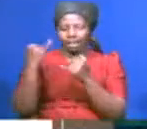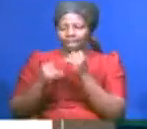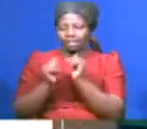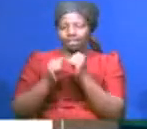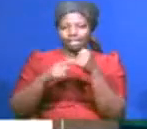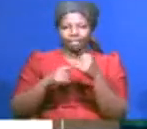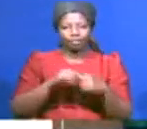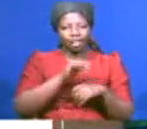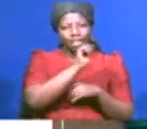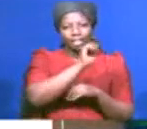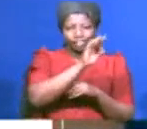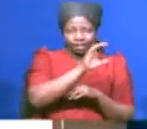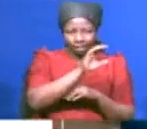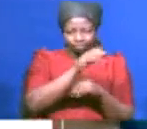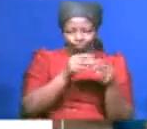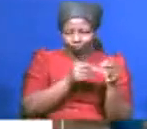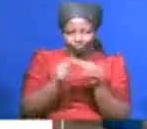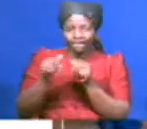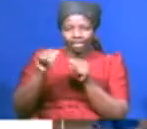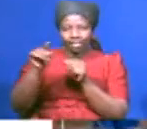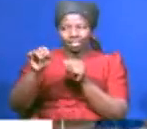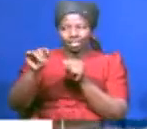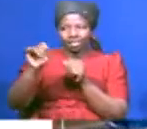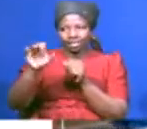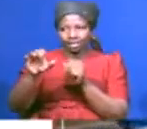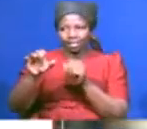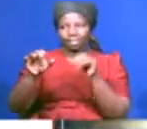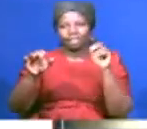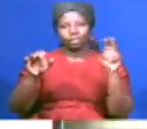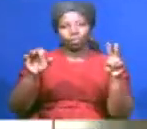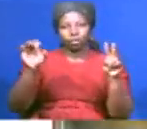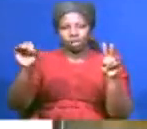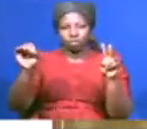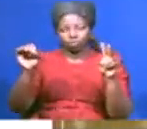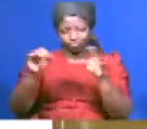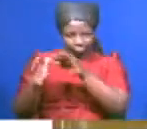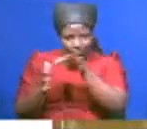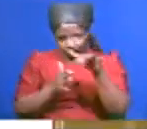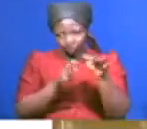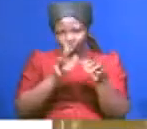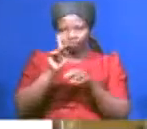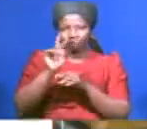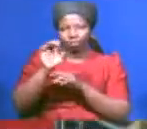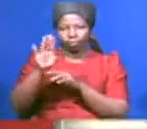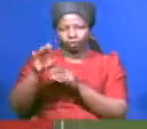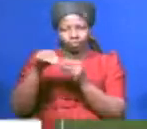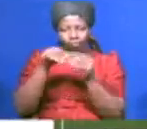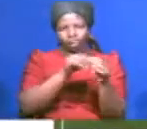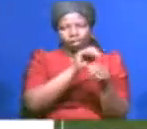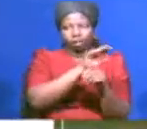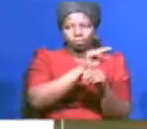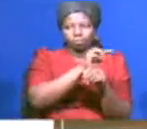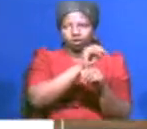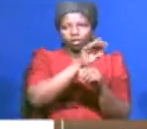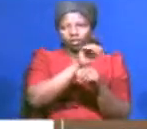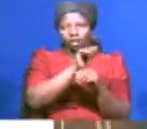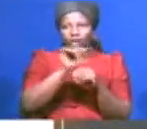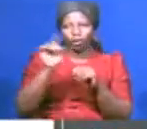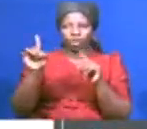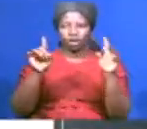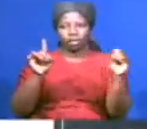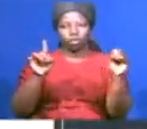defeated ZTEC Titans 2-0 in the round of 32 match. In other matches, KCB beat Mofa 1-0 to qualify for the last